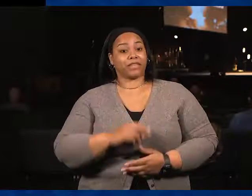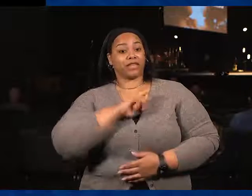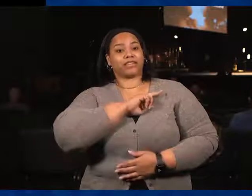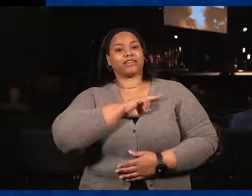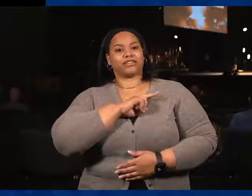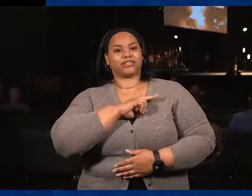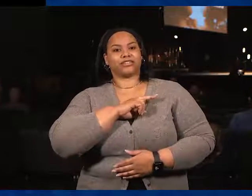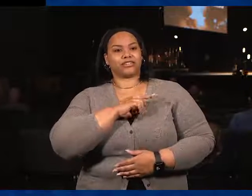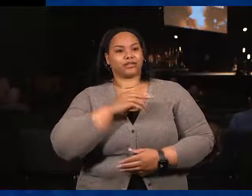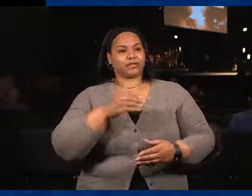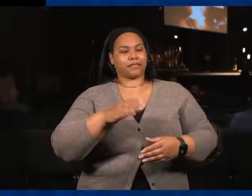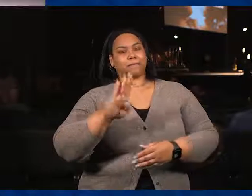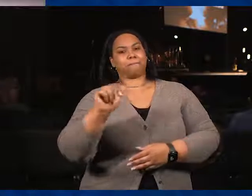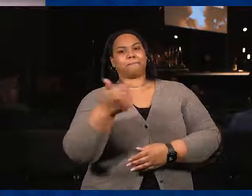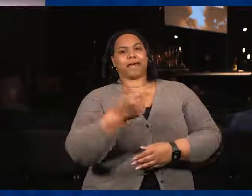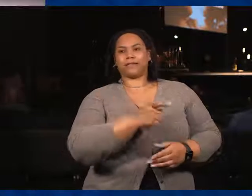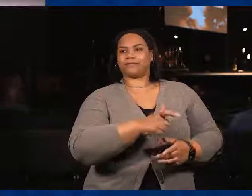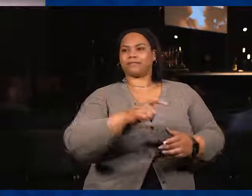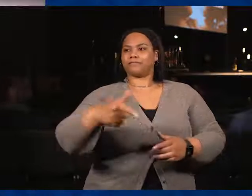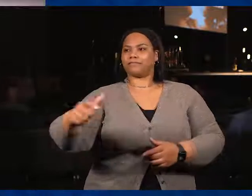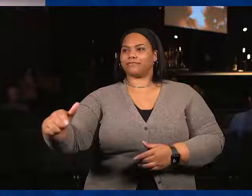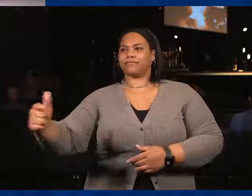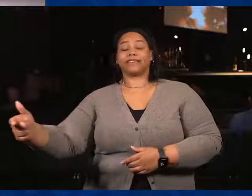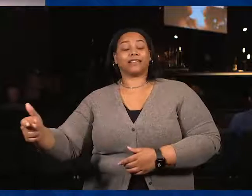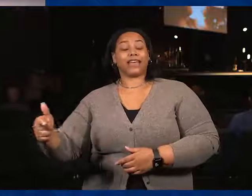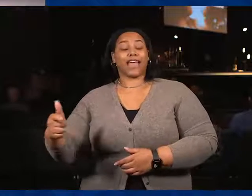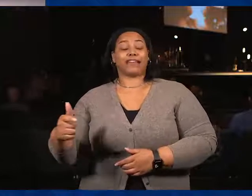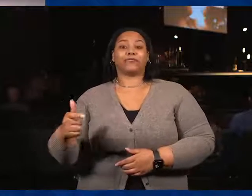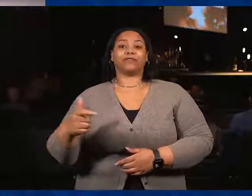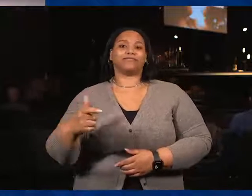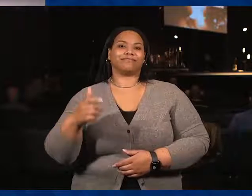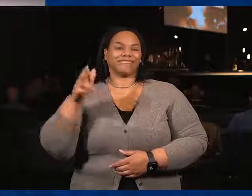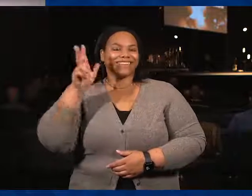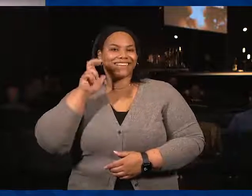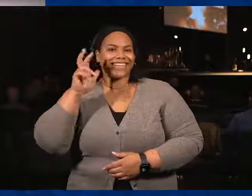pass the offering bags down your rows, and we get to hear a special song.